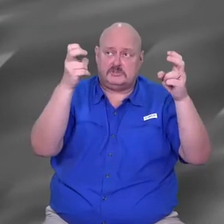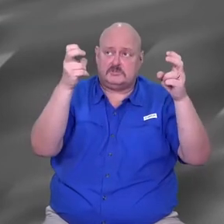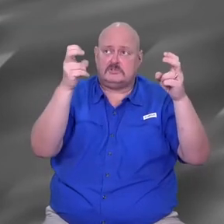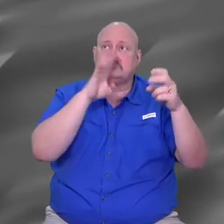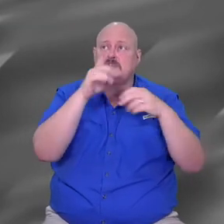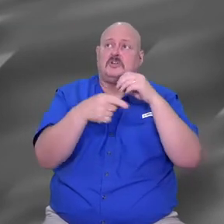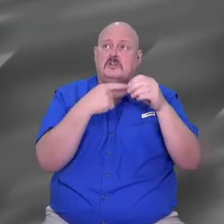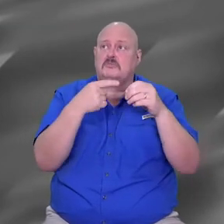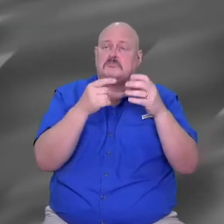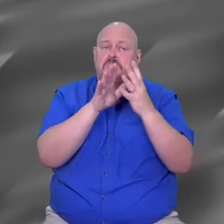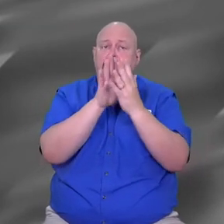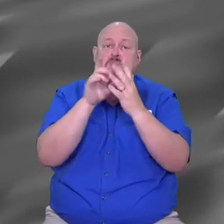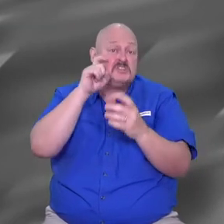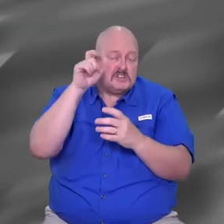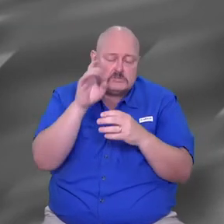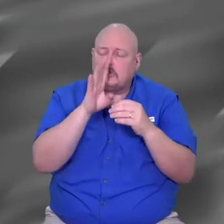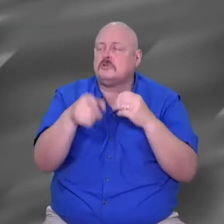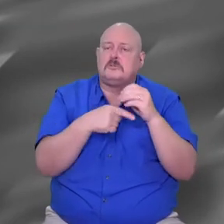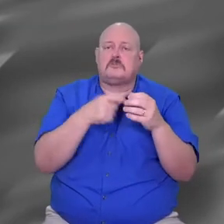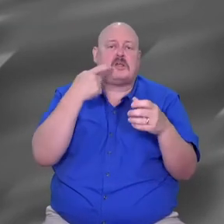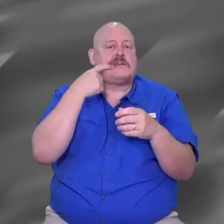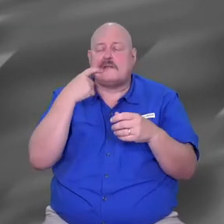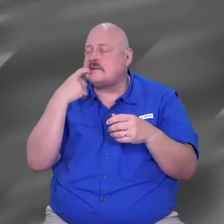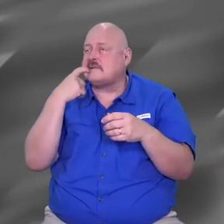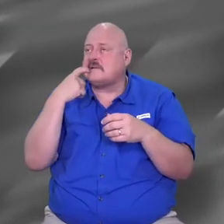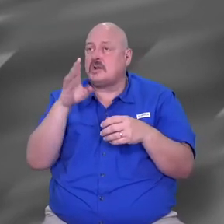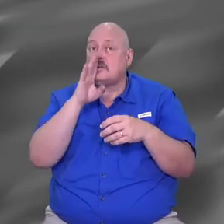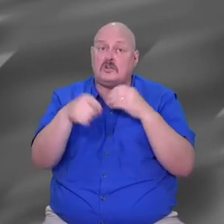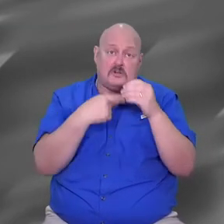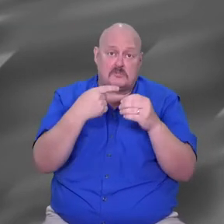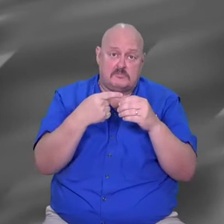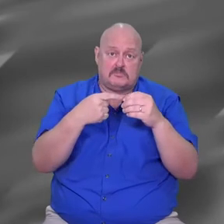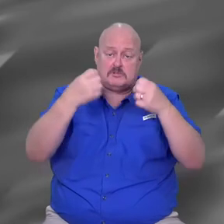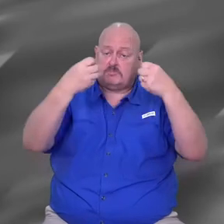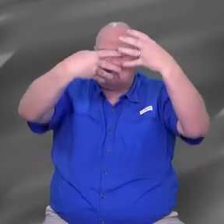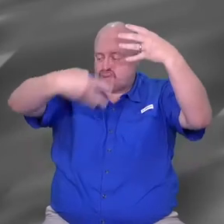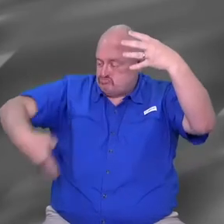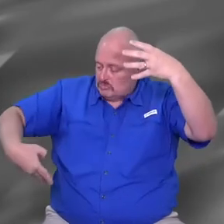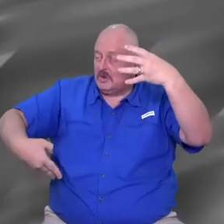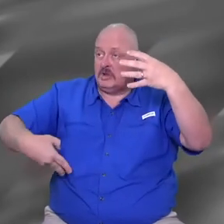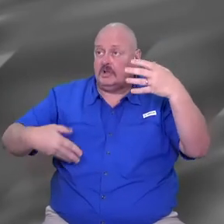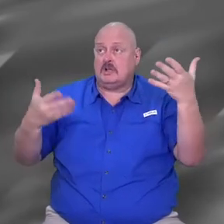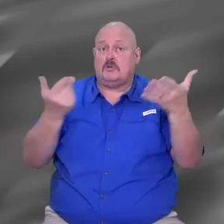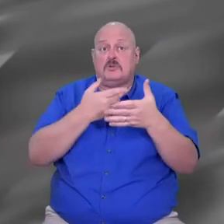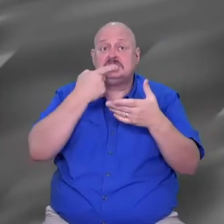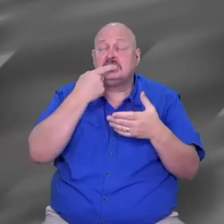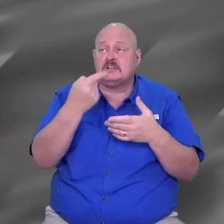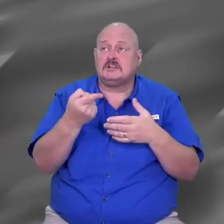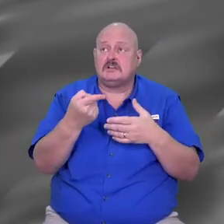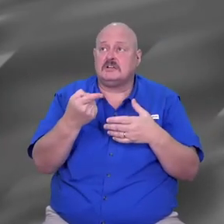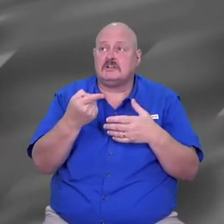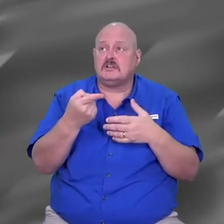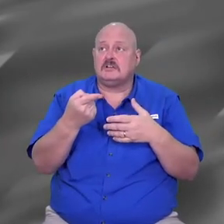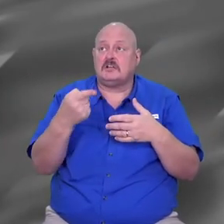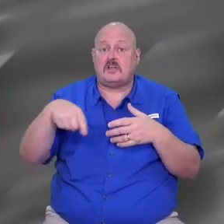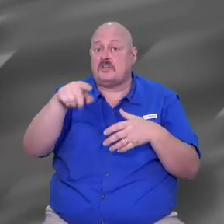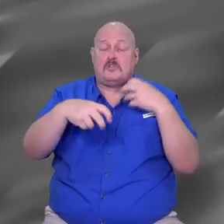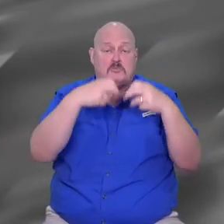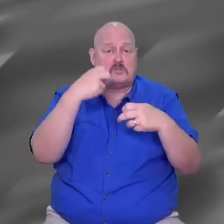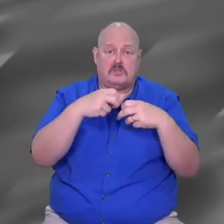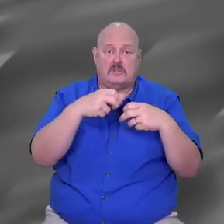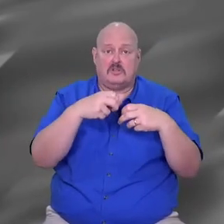talks about intimacy issues, she talks about addiction issues, she talks about a whole slew of issues, and here's what she says. That those issues